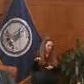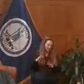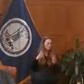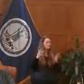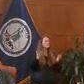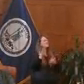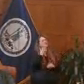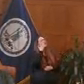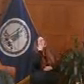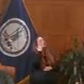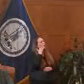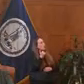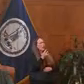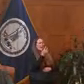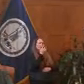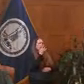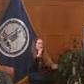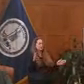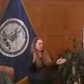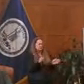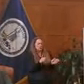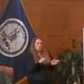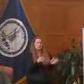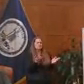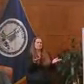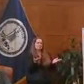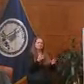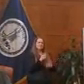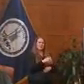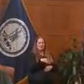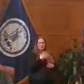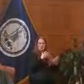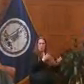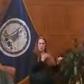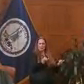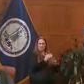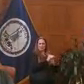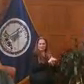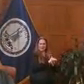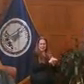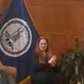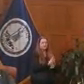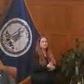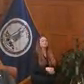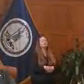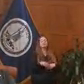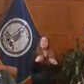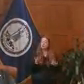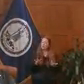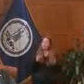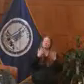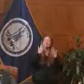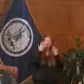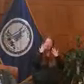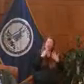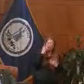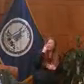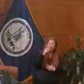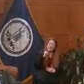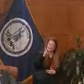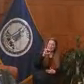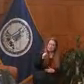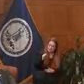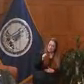for a relatively small venue for this event? Unfortunately, as we've seen on the news across the last few months,